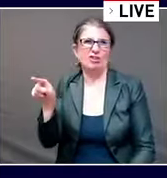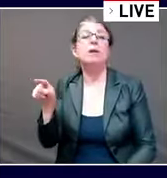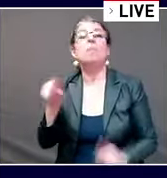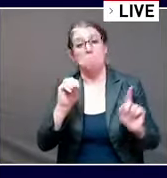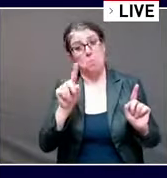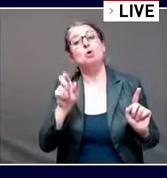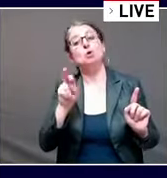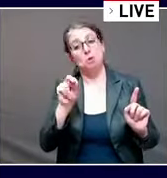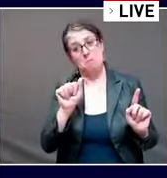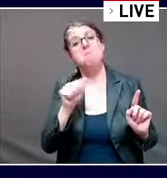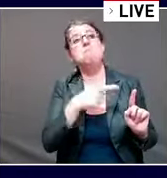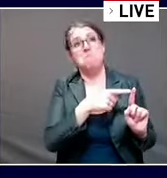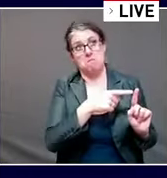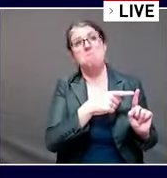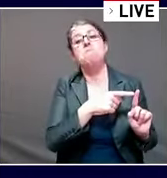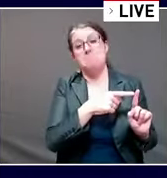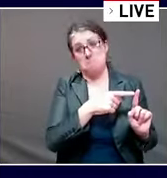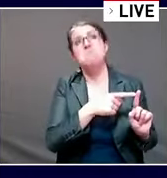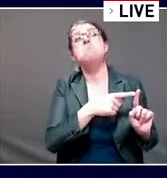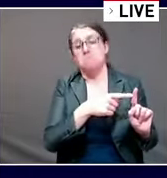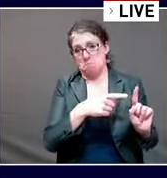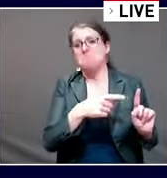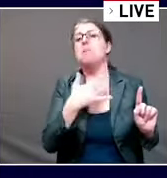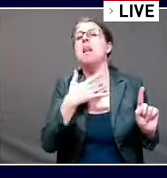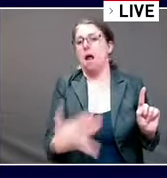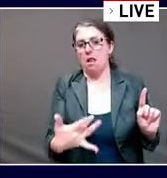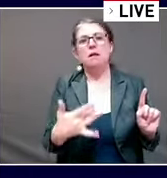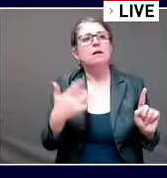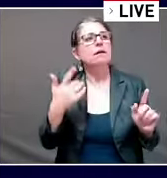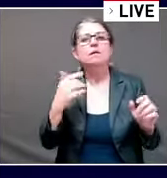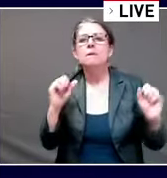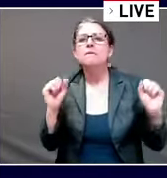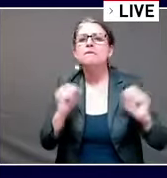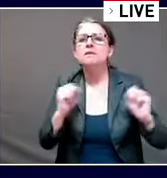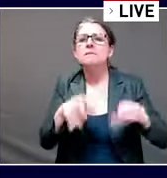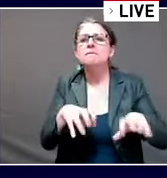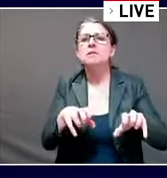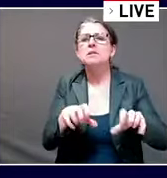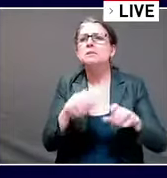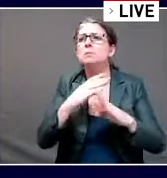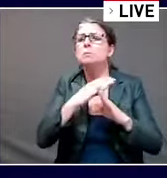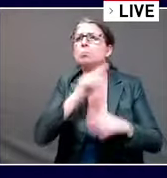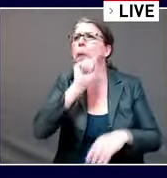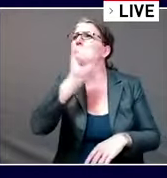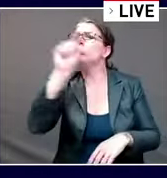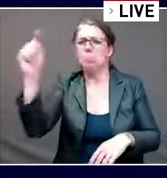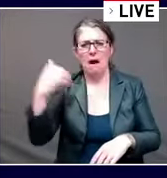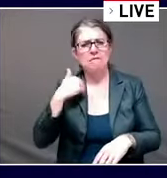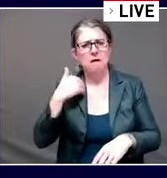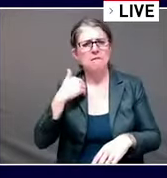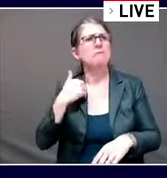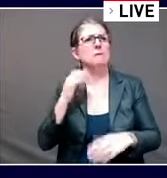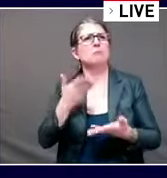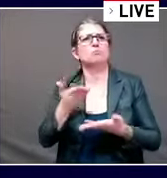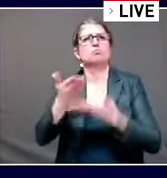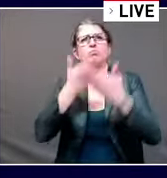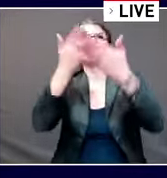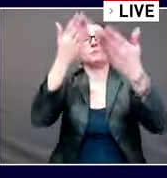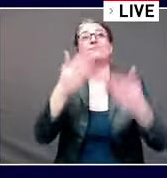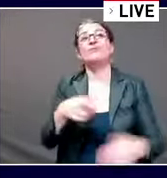Joe, but I do think it will be different geographies within the state, which of course does mean different populations with specific and